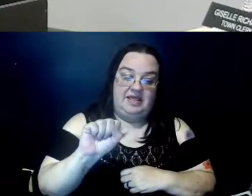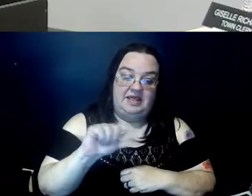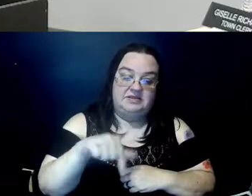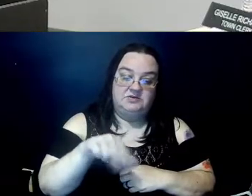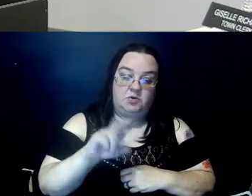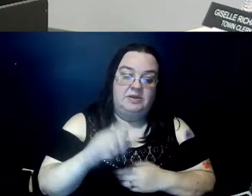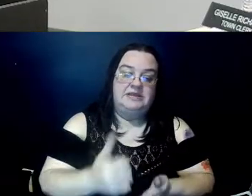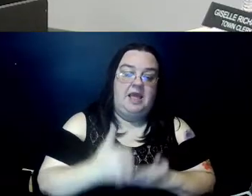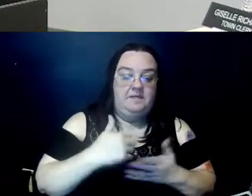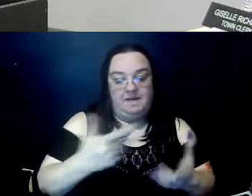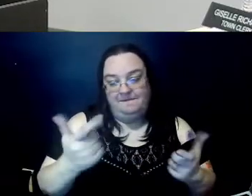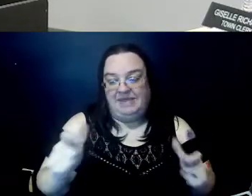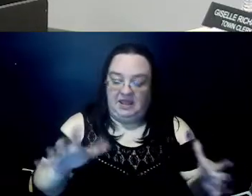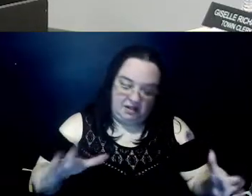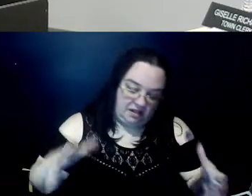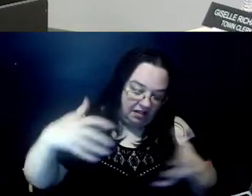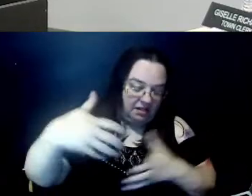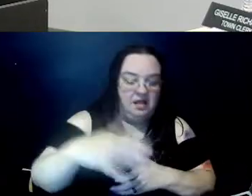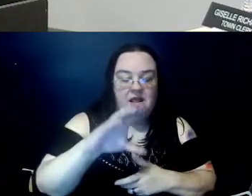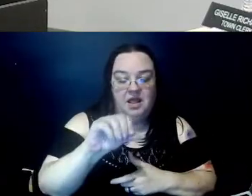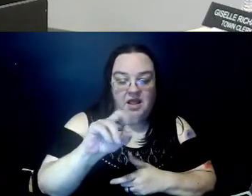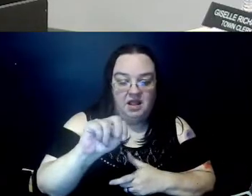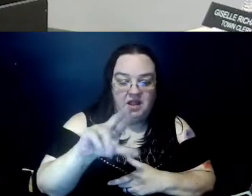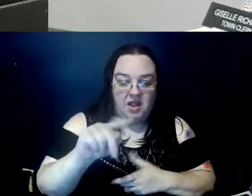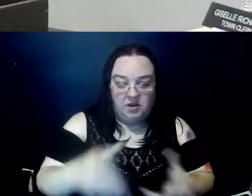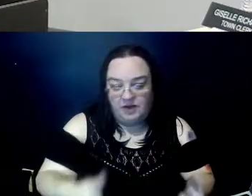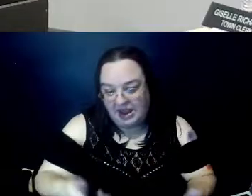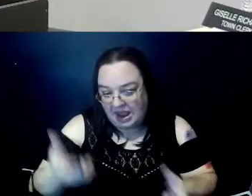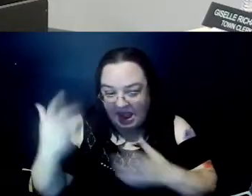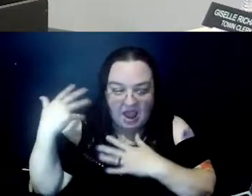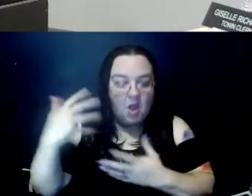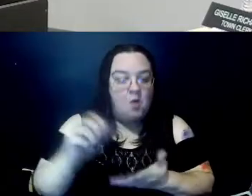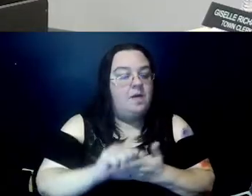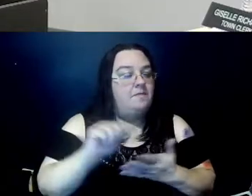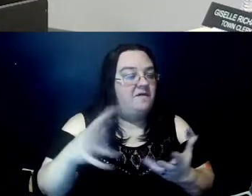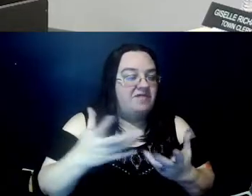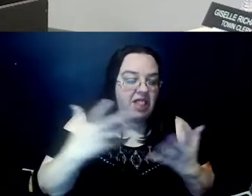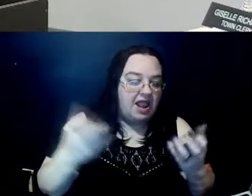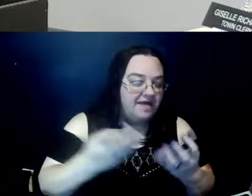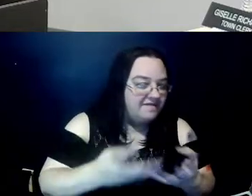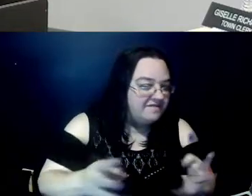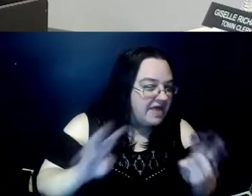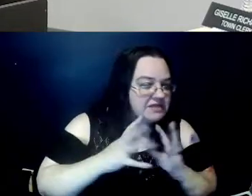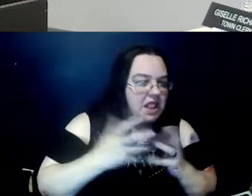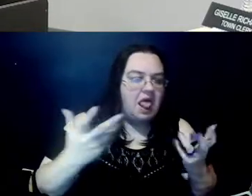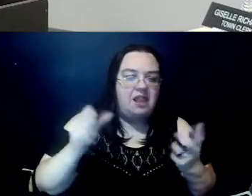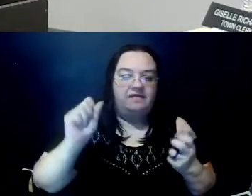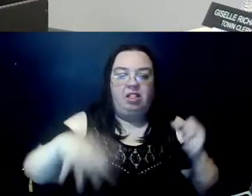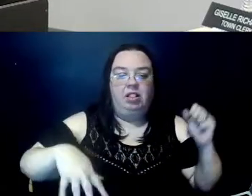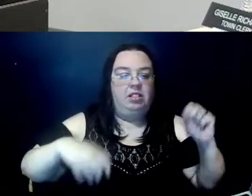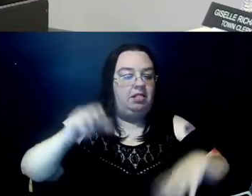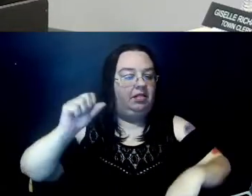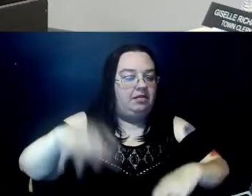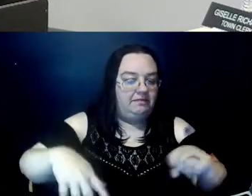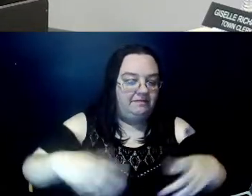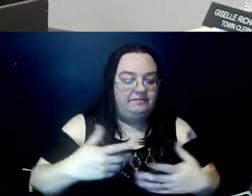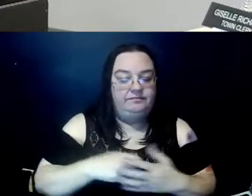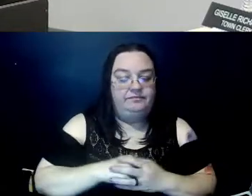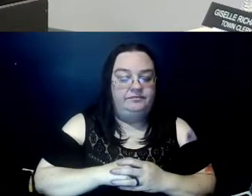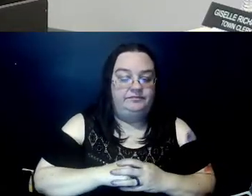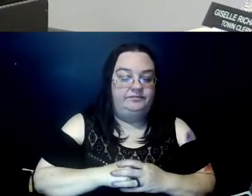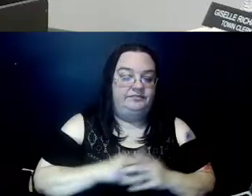out of there. We've removed a lot of fencing, huge amount of debris. The Defensora de la